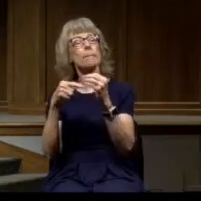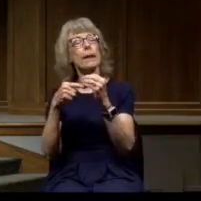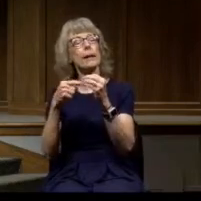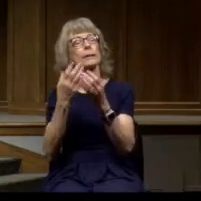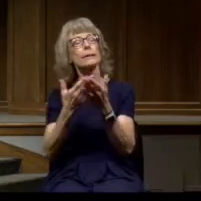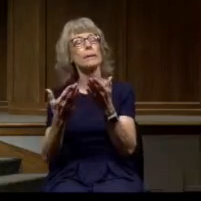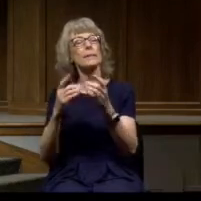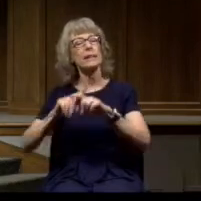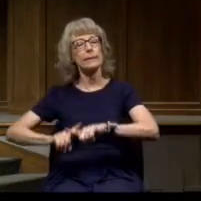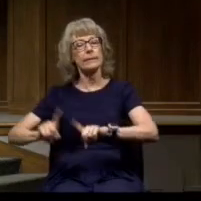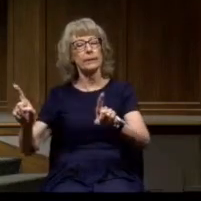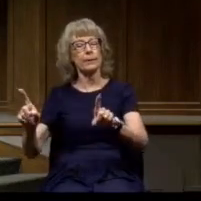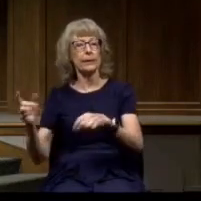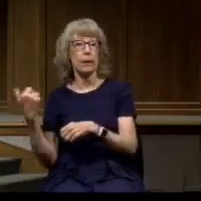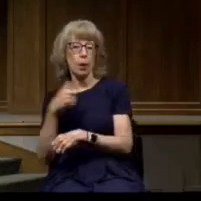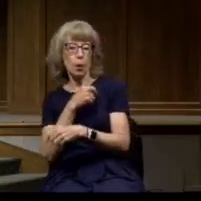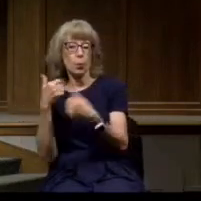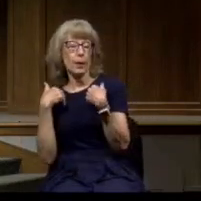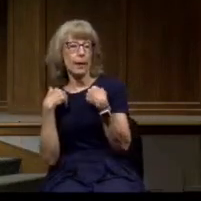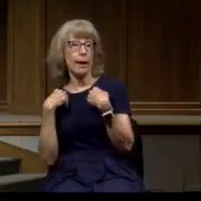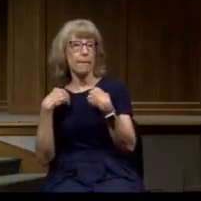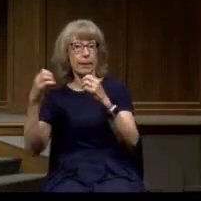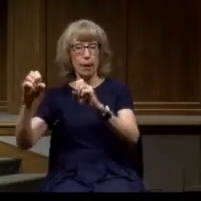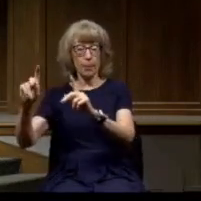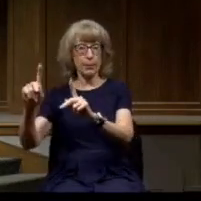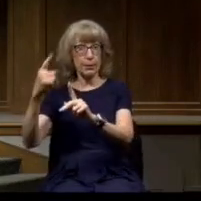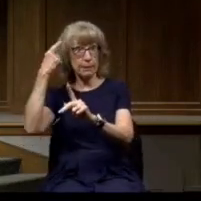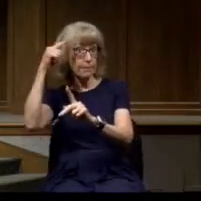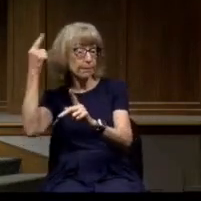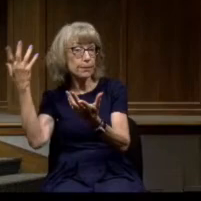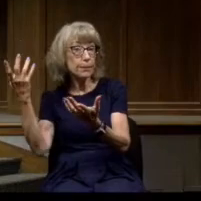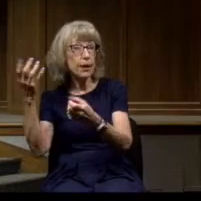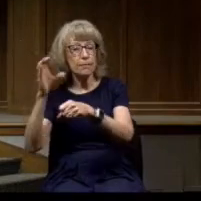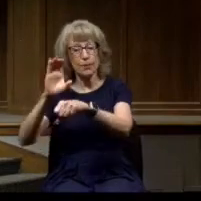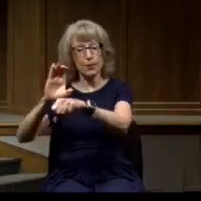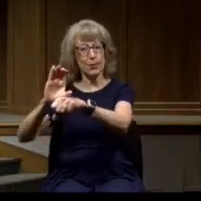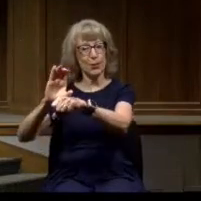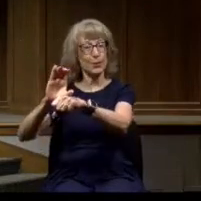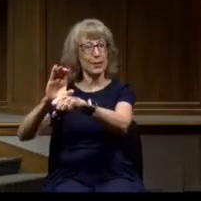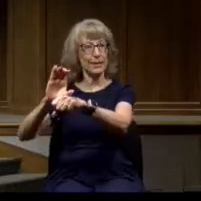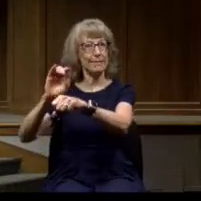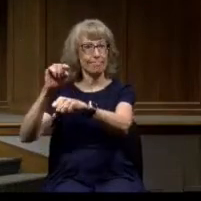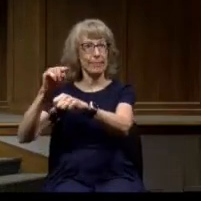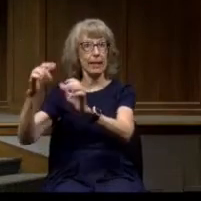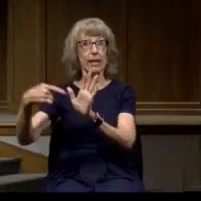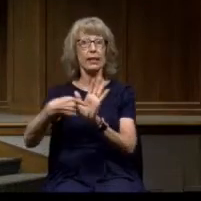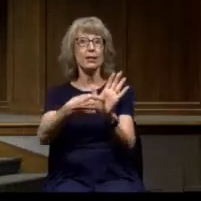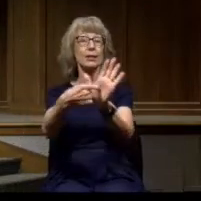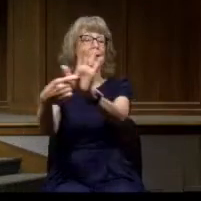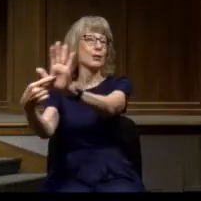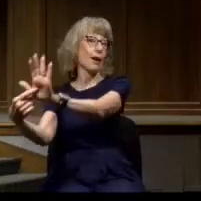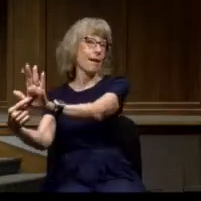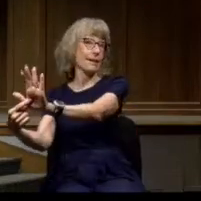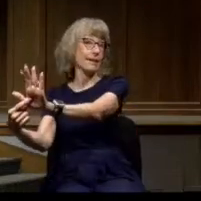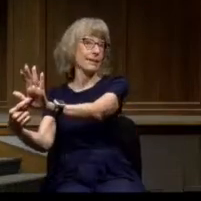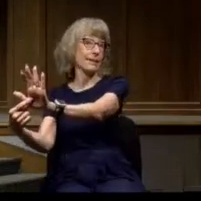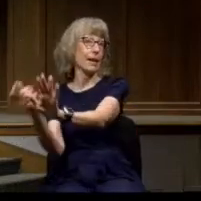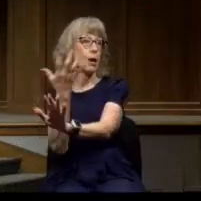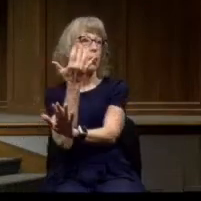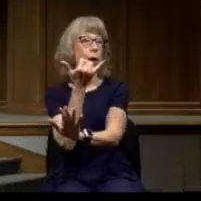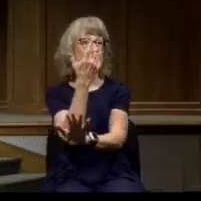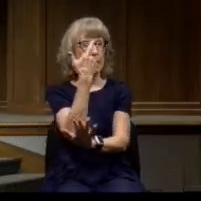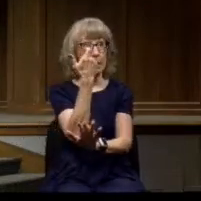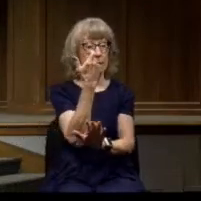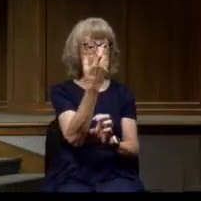This is the greatest opportunity for the church to shine. Because the world's going to get really, really